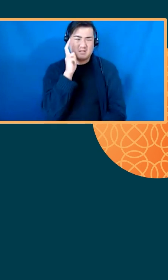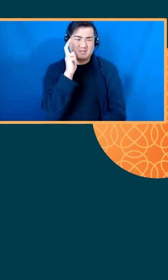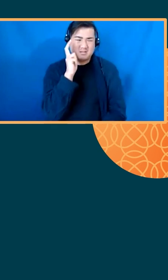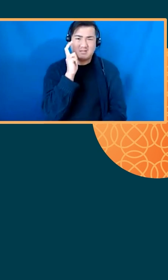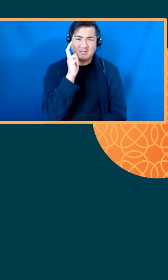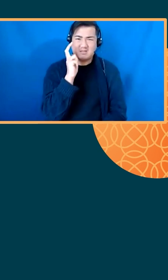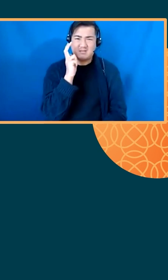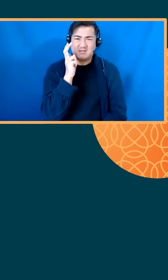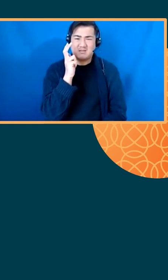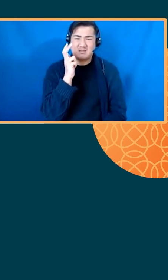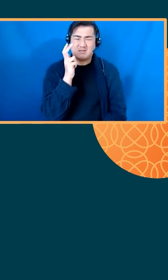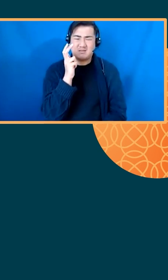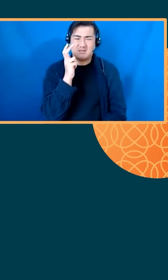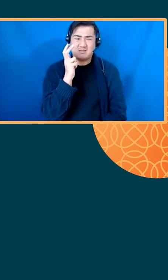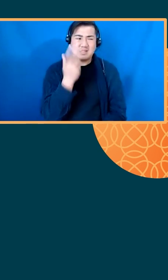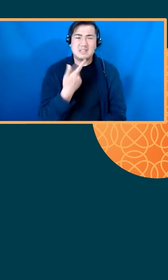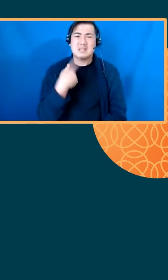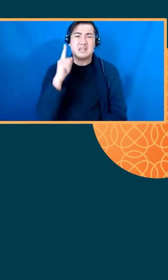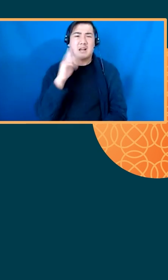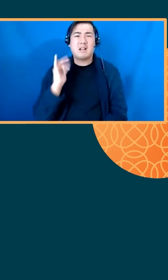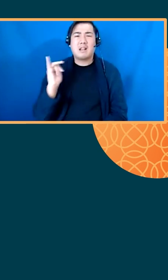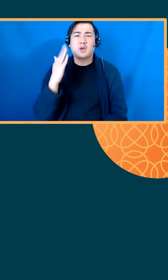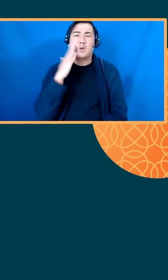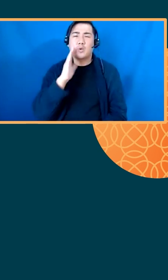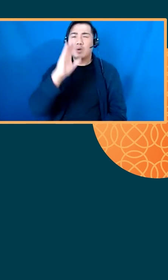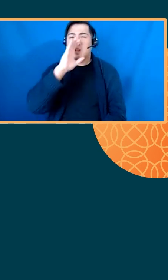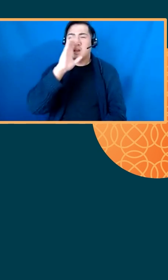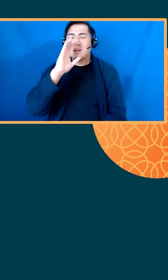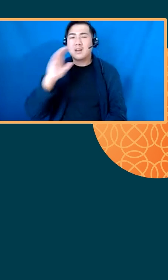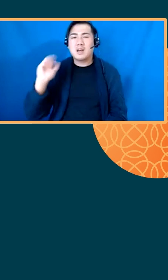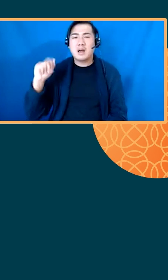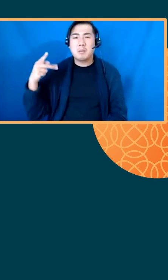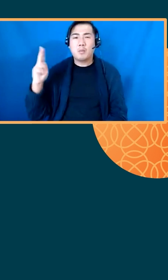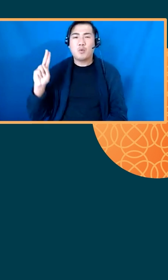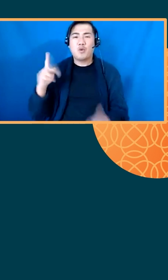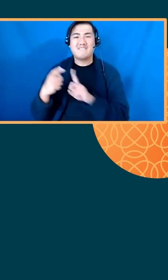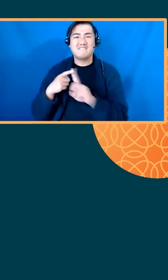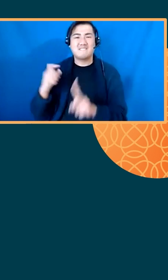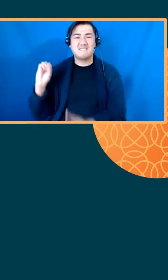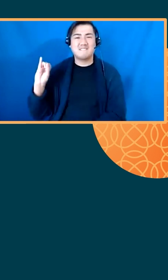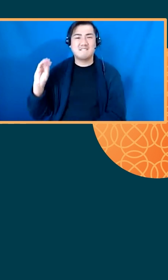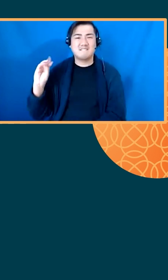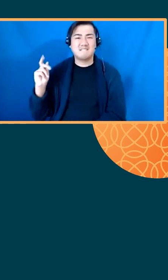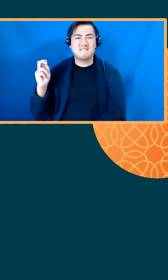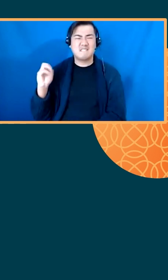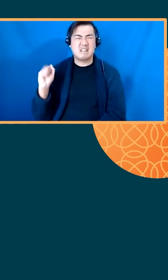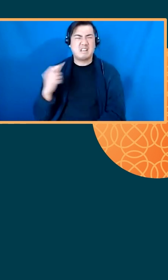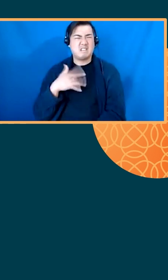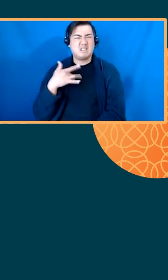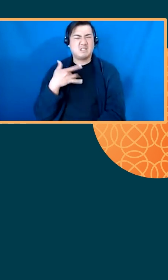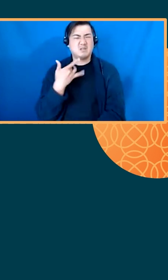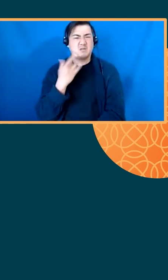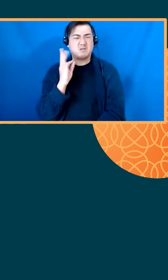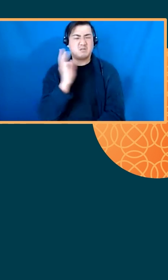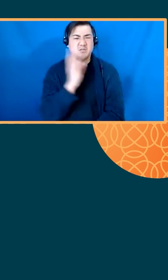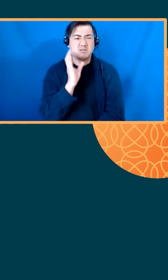they could sound like, or their, you know, or their connection to their identity is